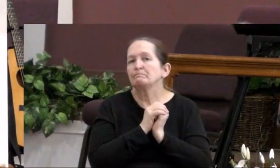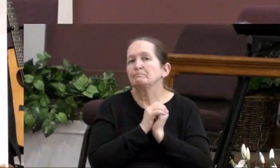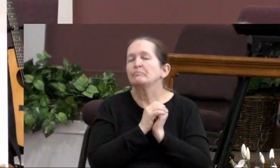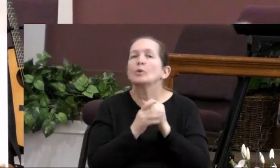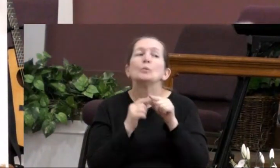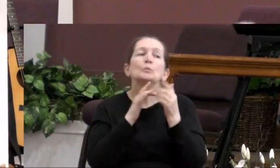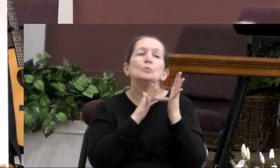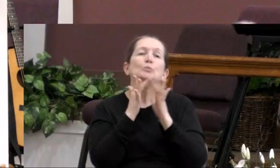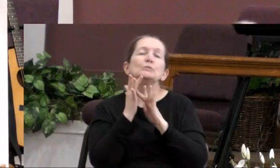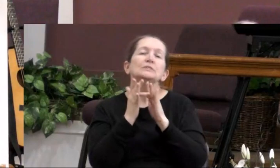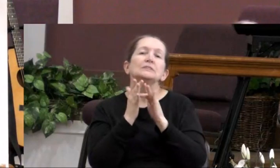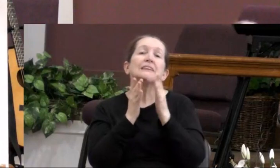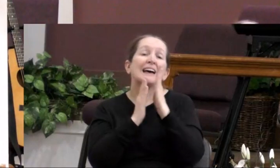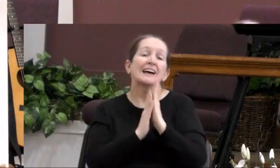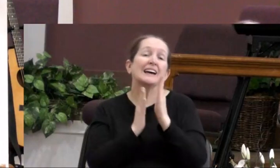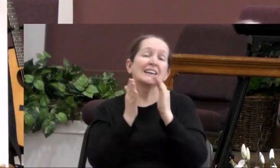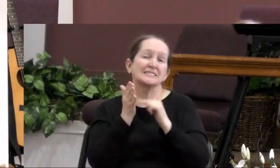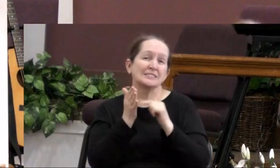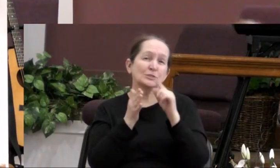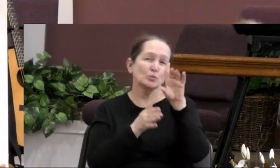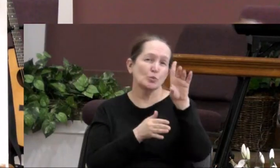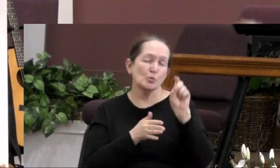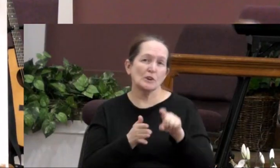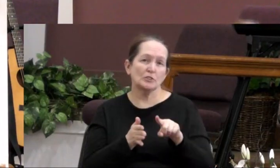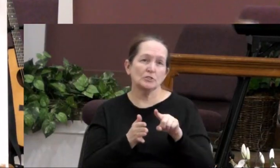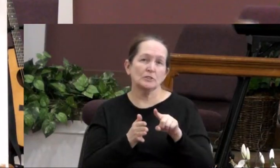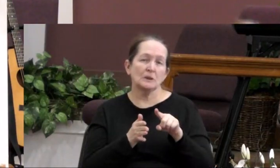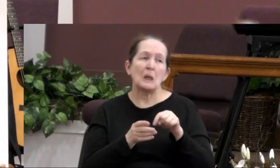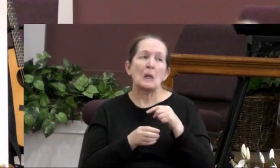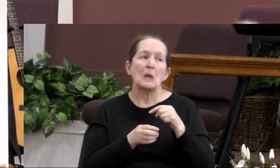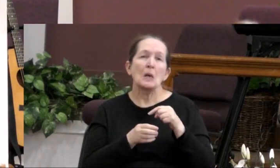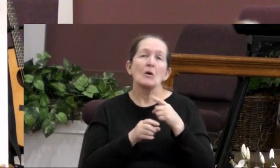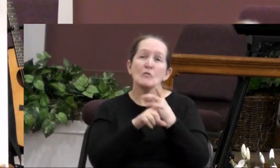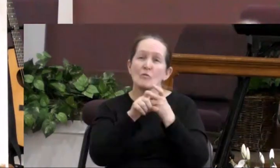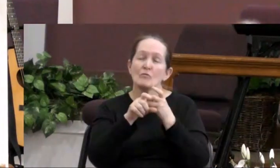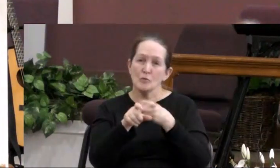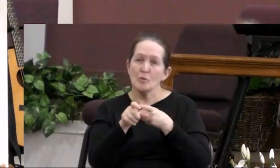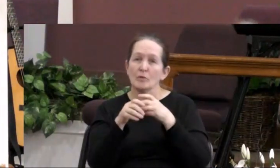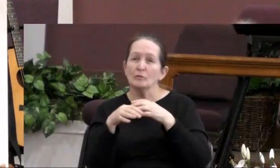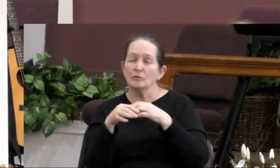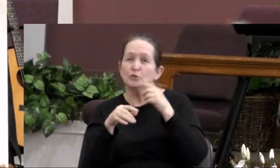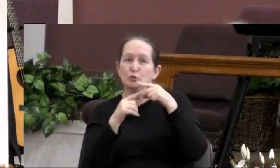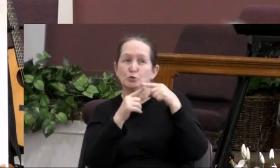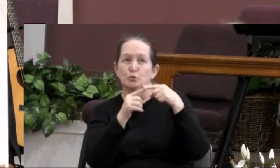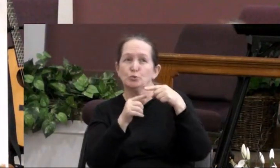When Jesus asks this question of the blind man,